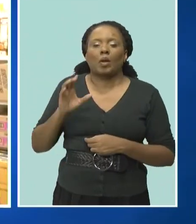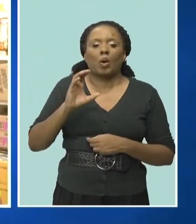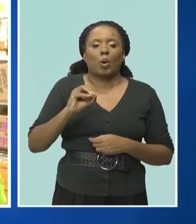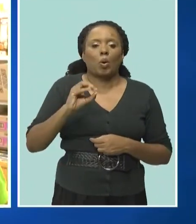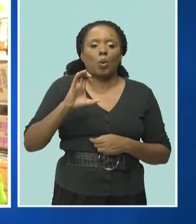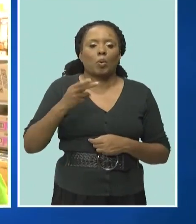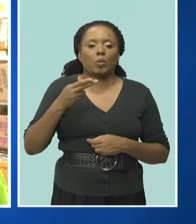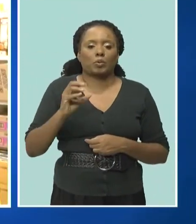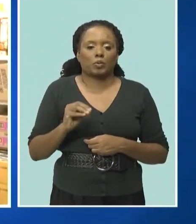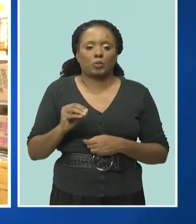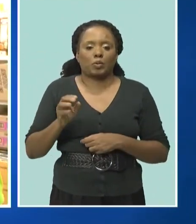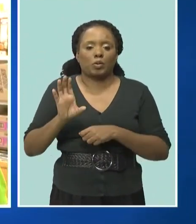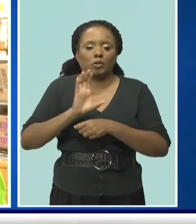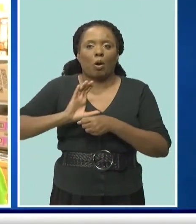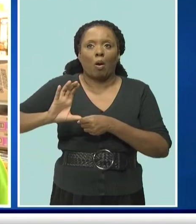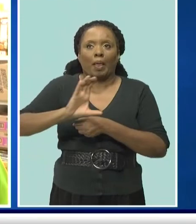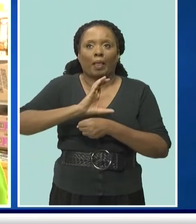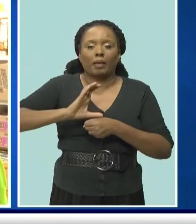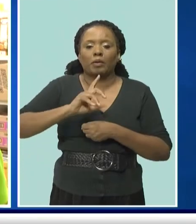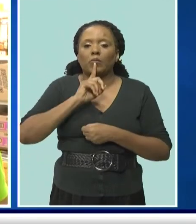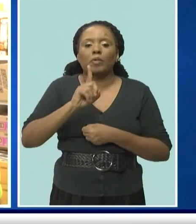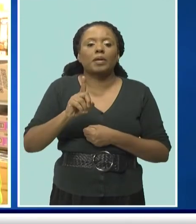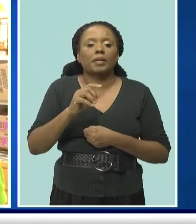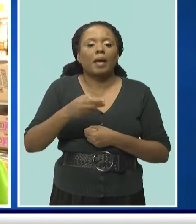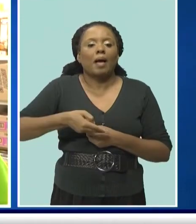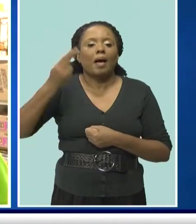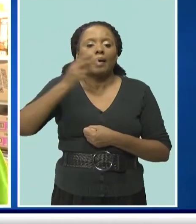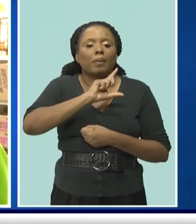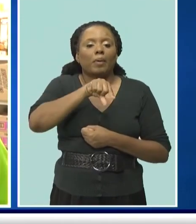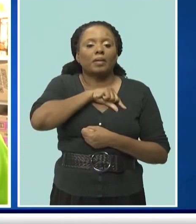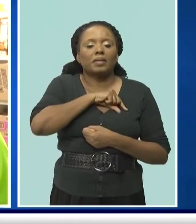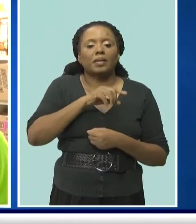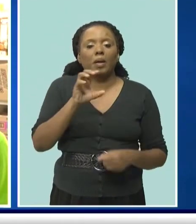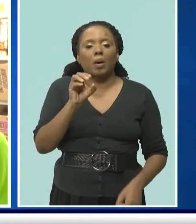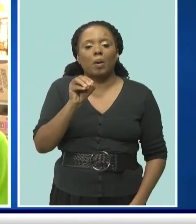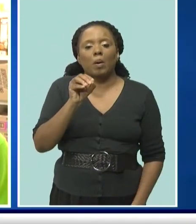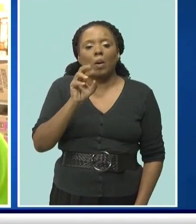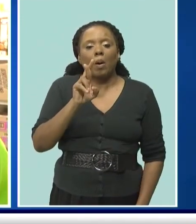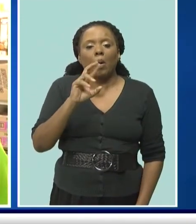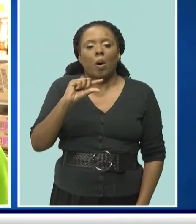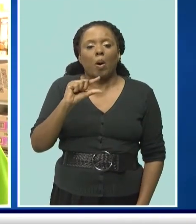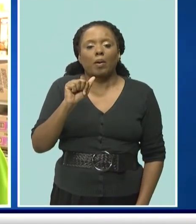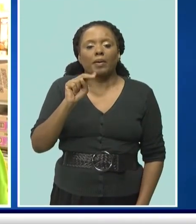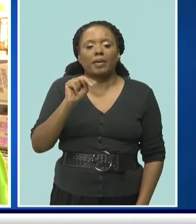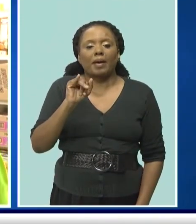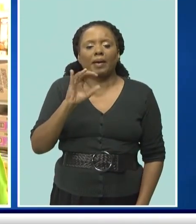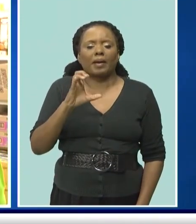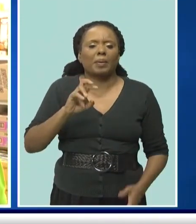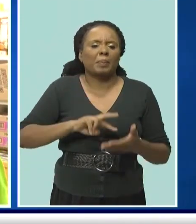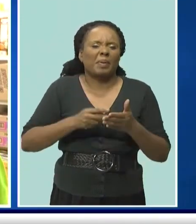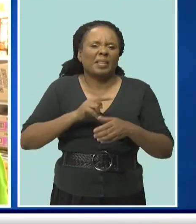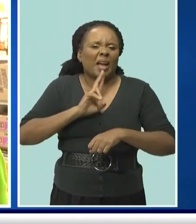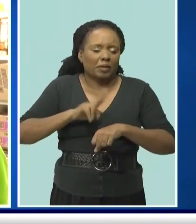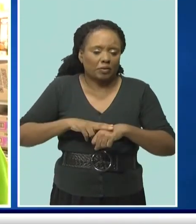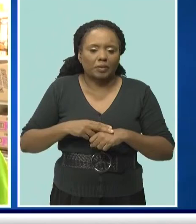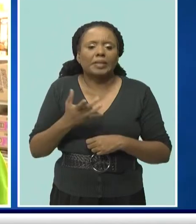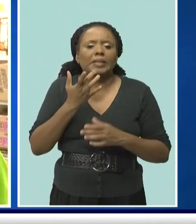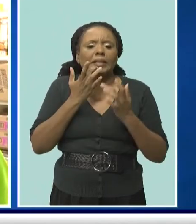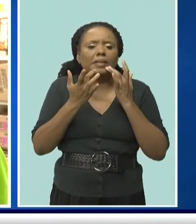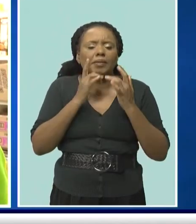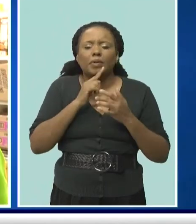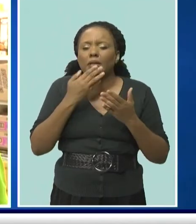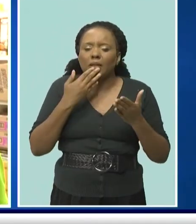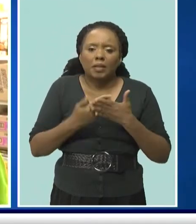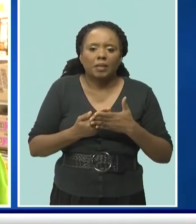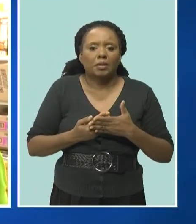only high-quality organic chocolate in the region. So that's what makes it exceptional. The taste is really good. The products that are in it